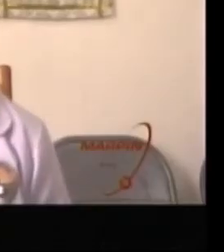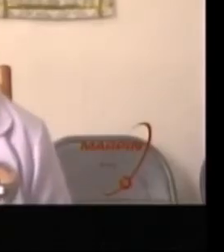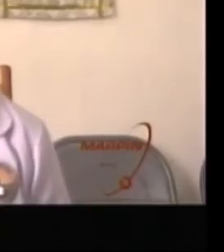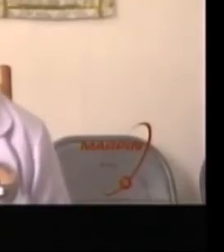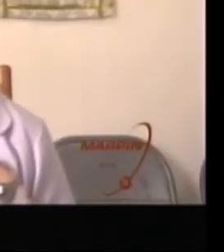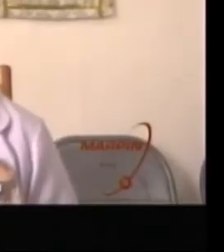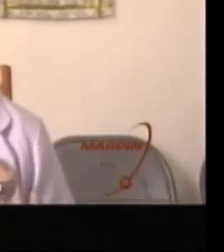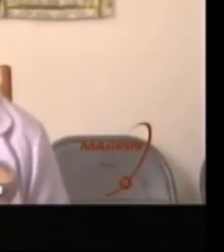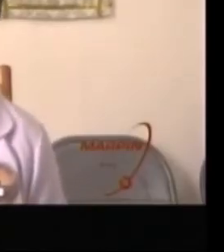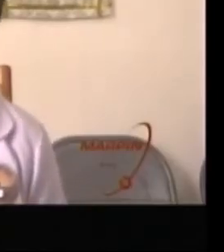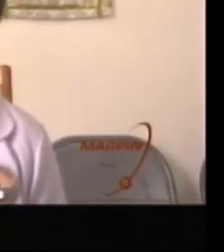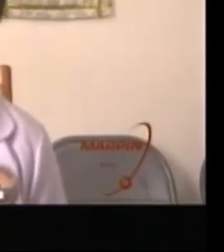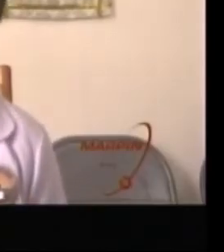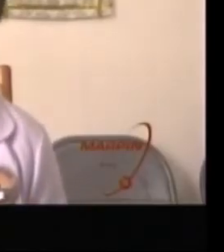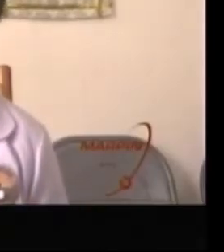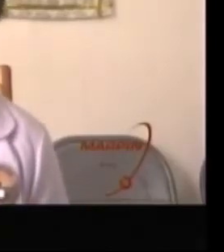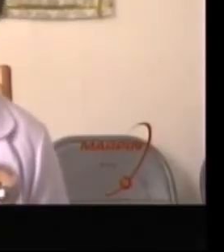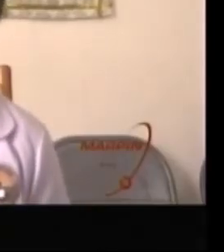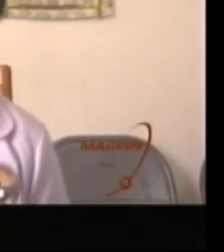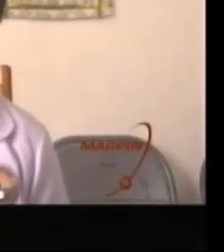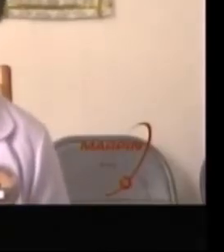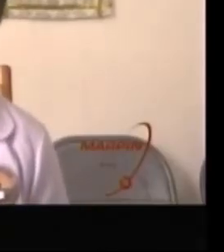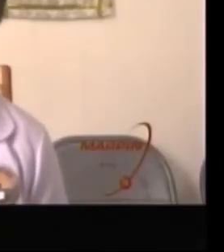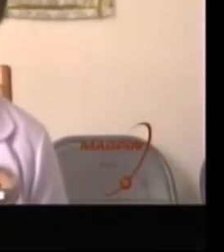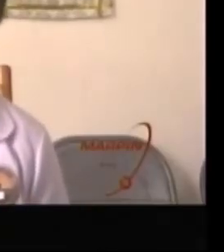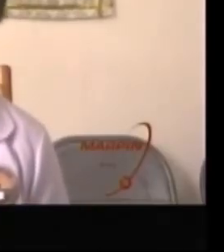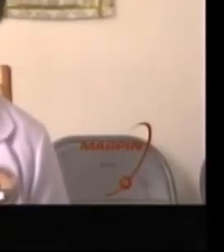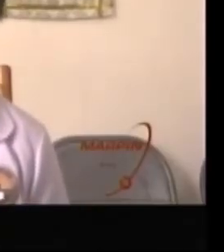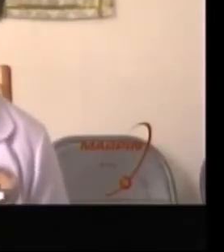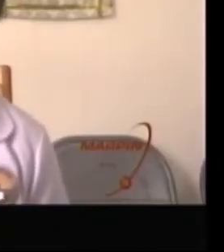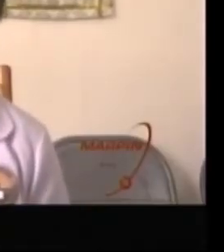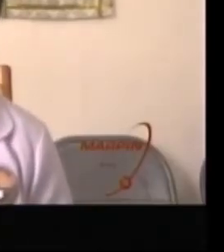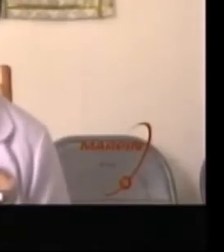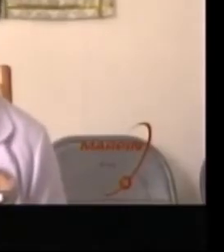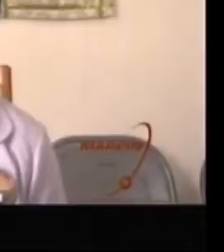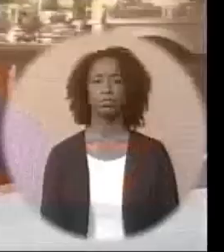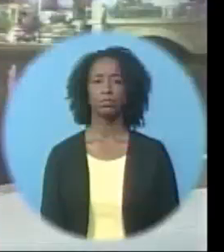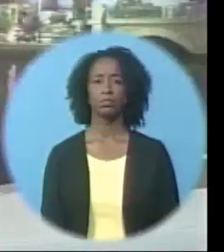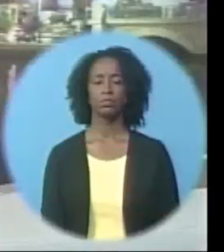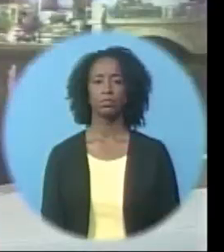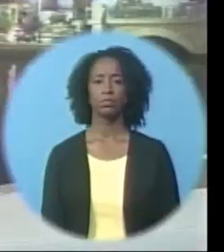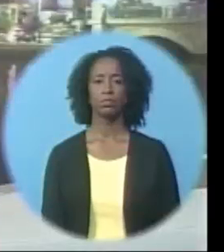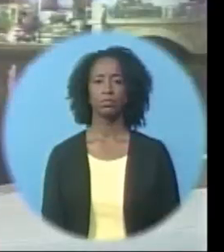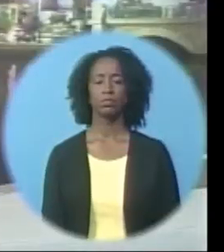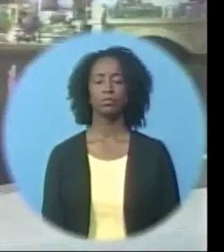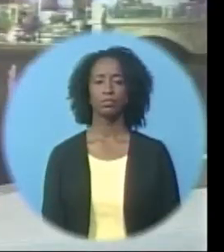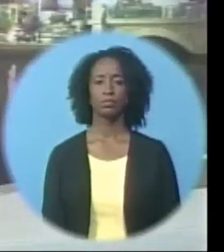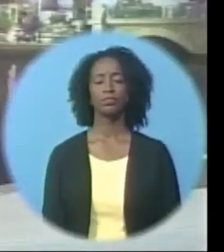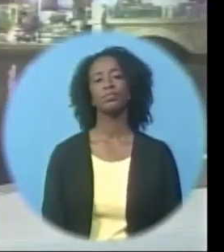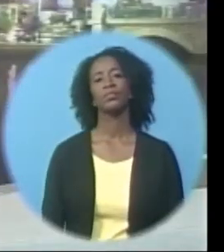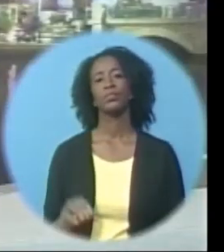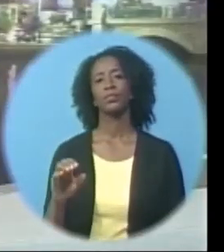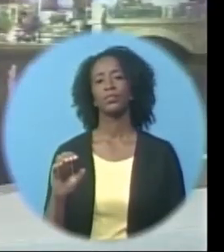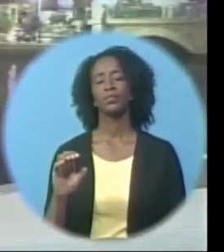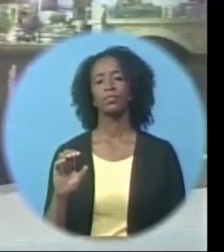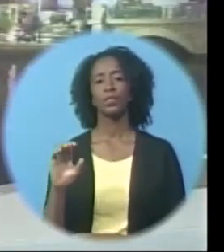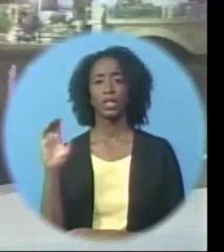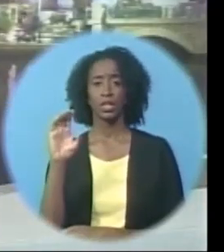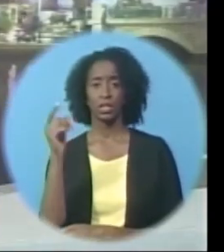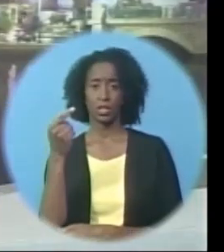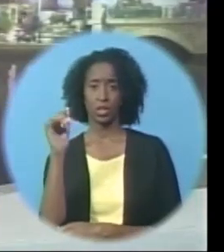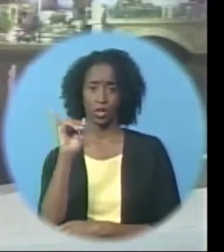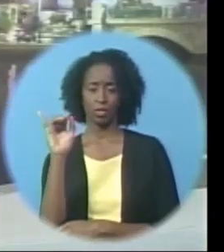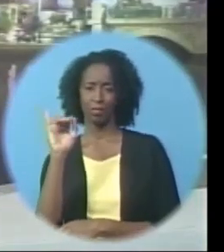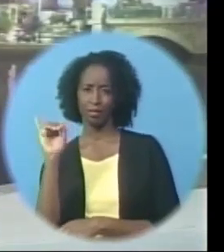because of the status of the teacher, that teacher's salary may change 3 times. We'll give you a look into the